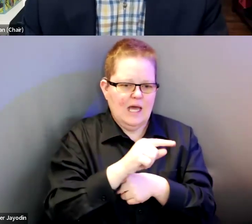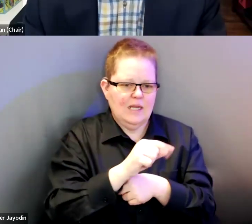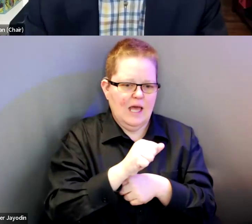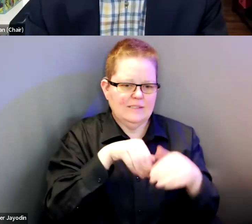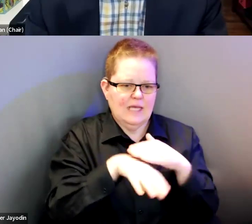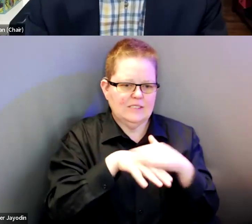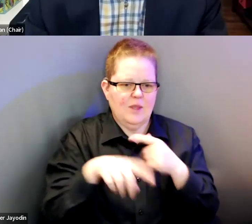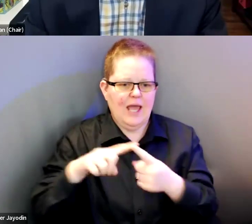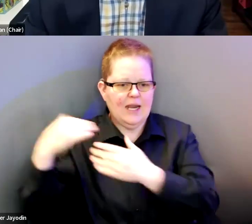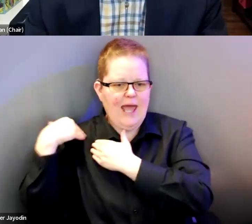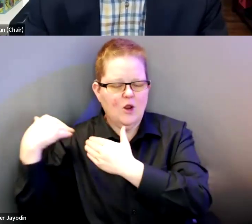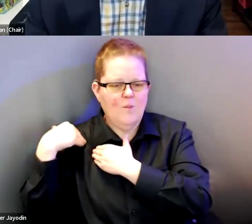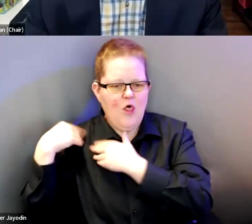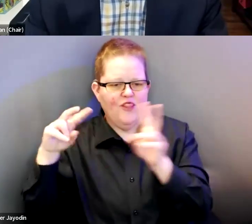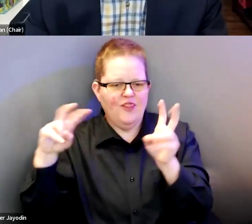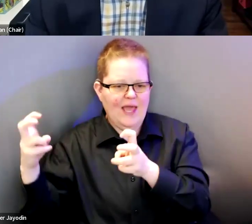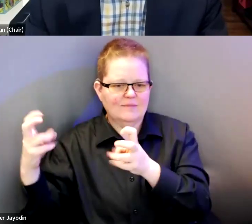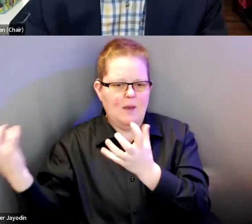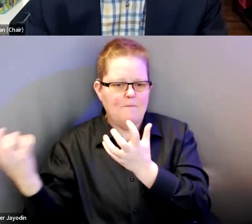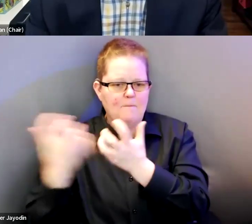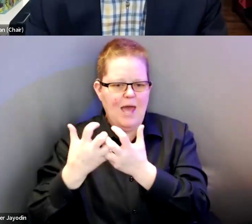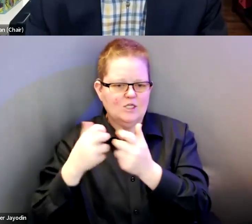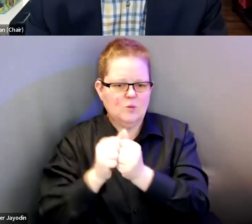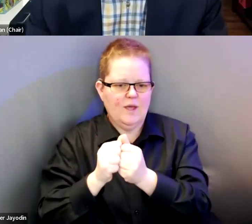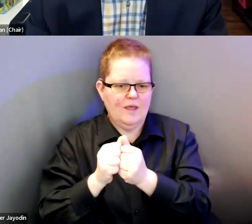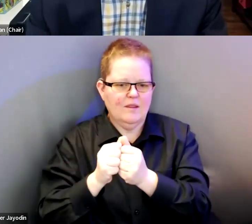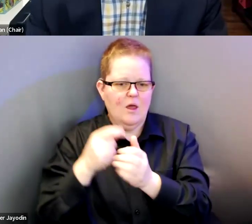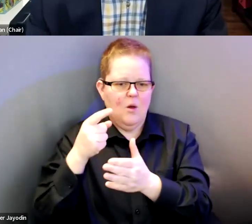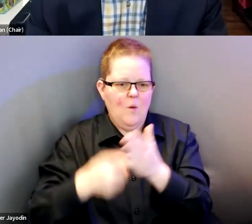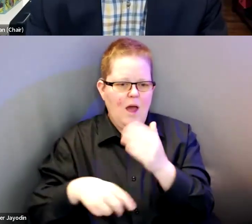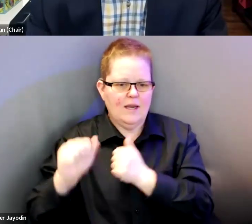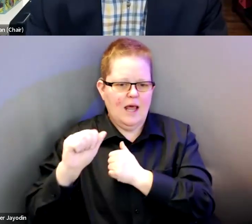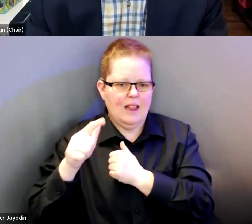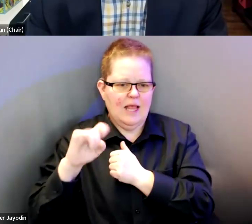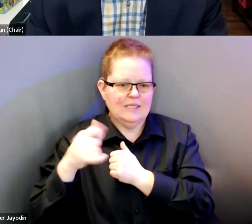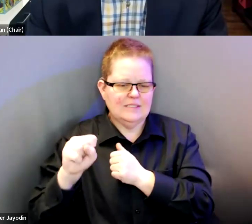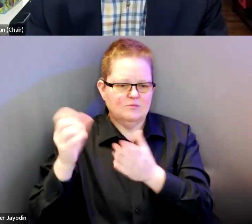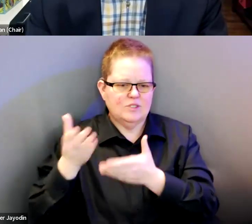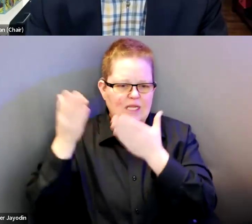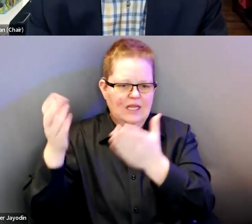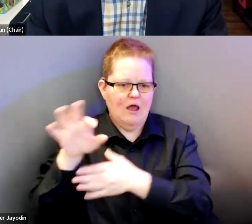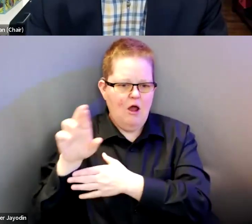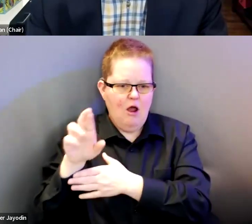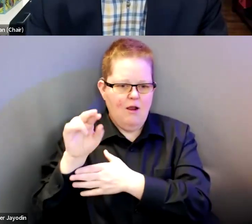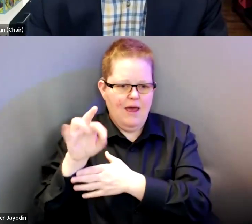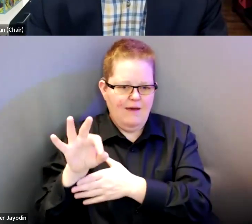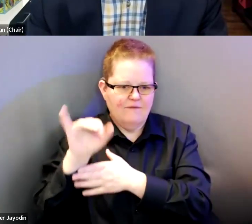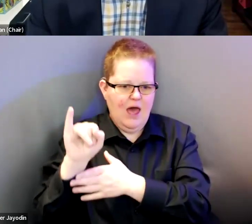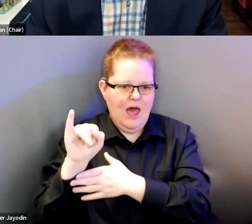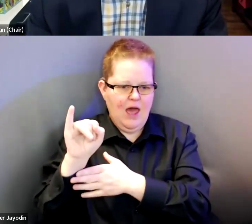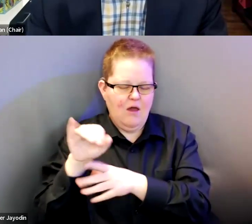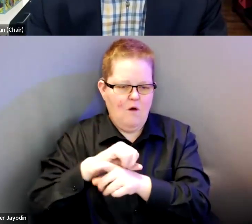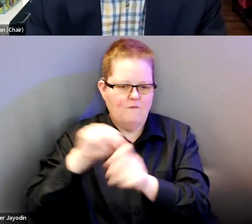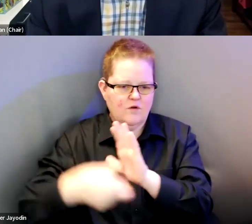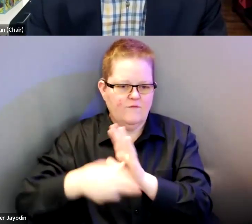themes, mesh well with what Alexis presented in the RFI overview, access to information. And so as far